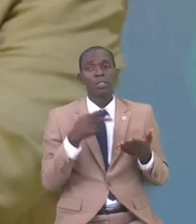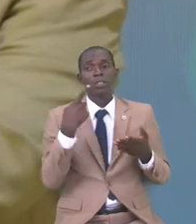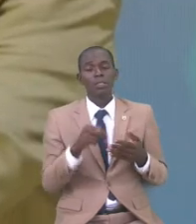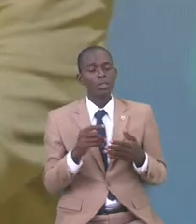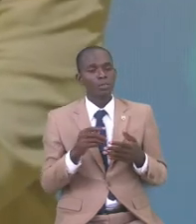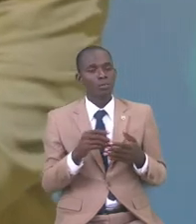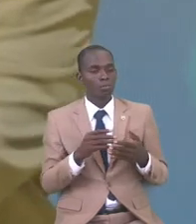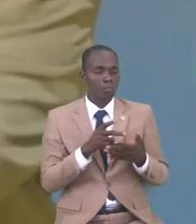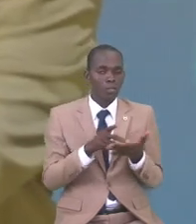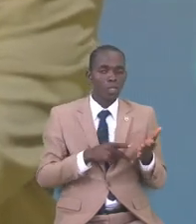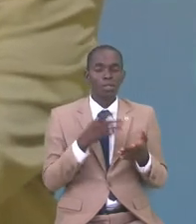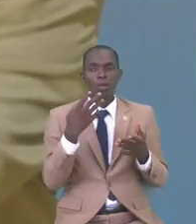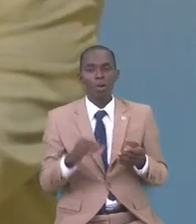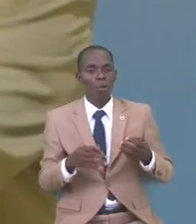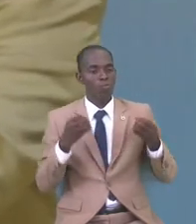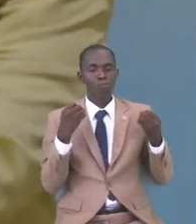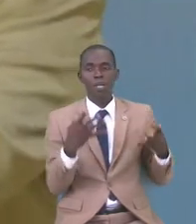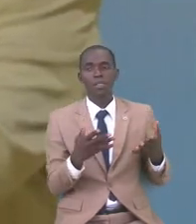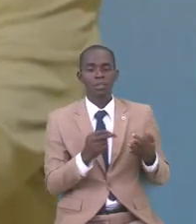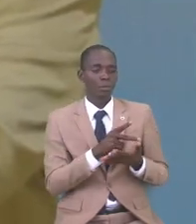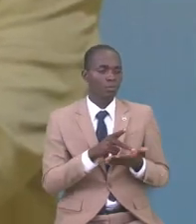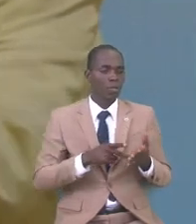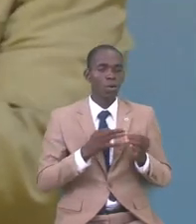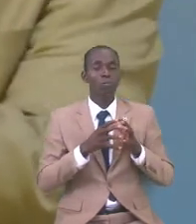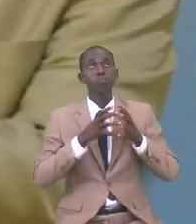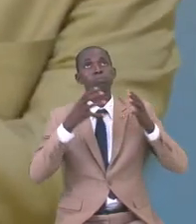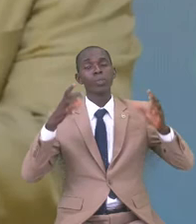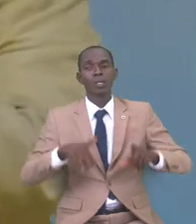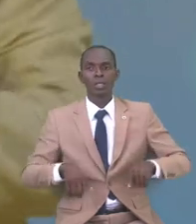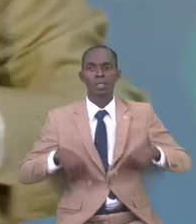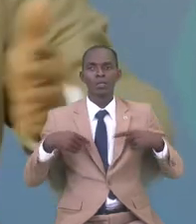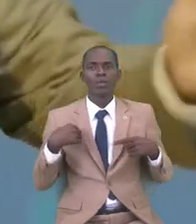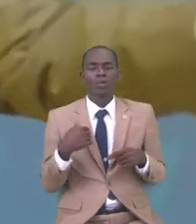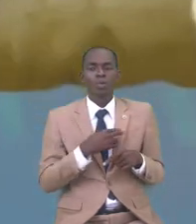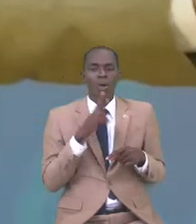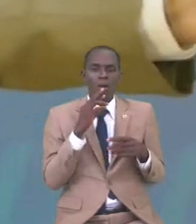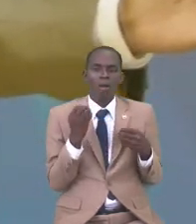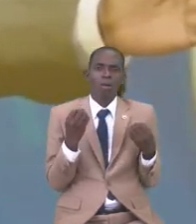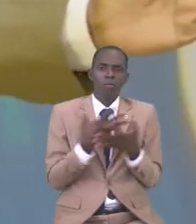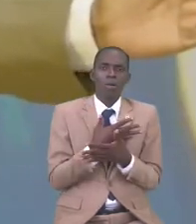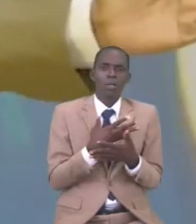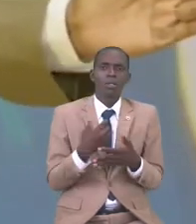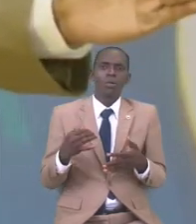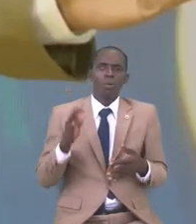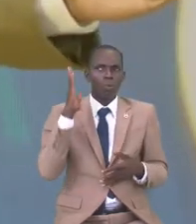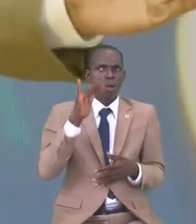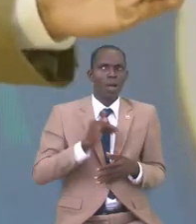plenty, and the segment of abundant life, we're afraid, will not I die before I